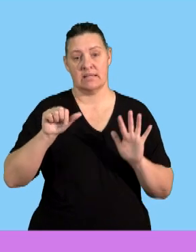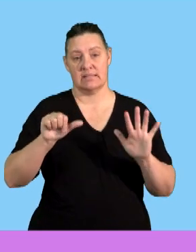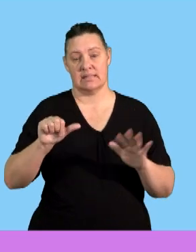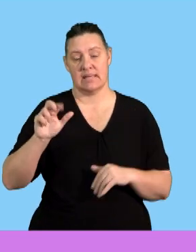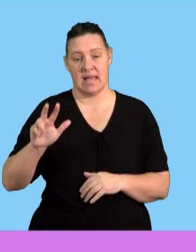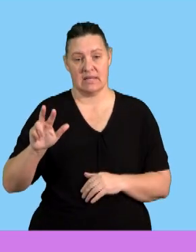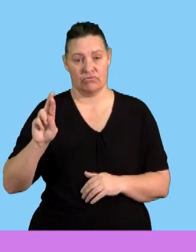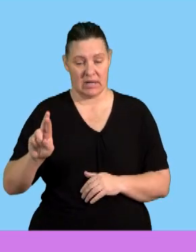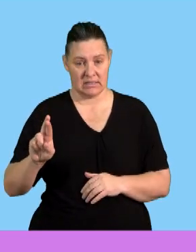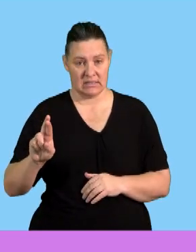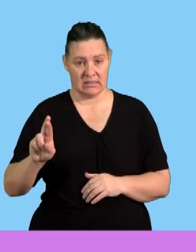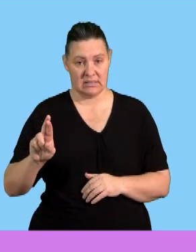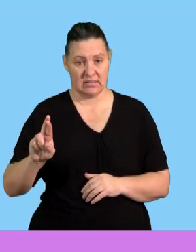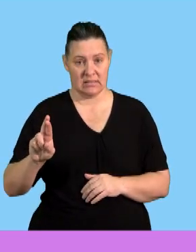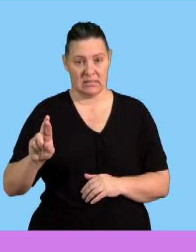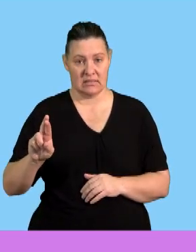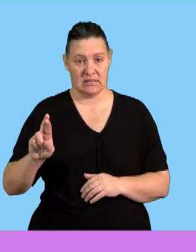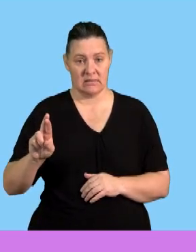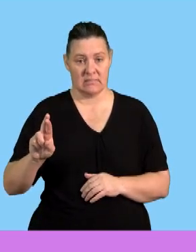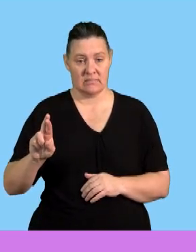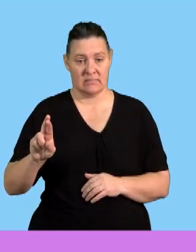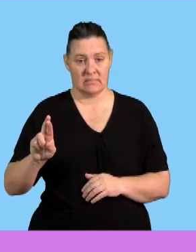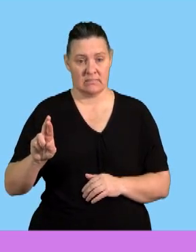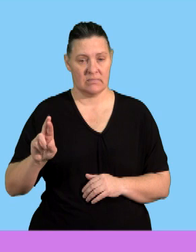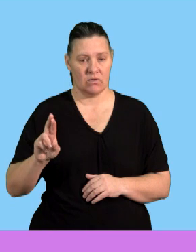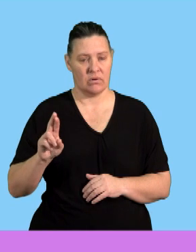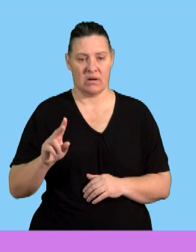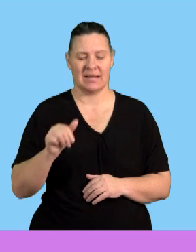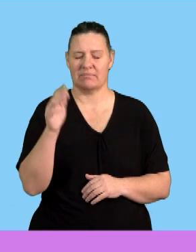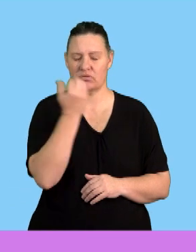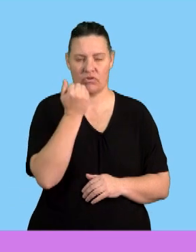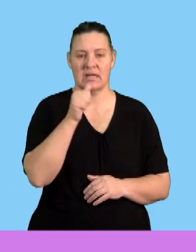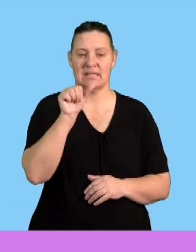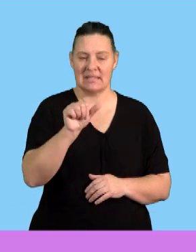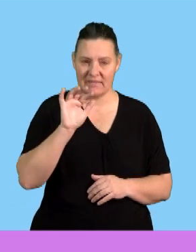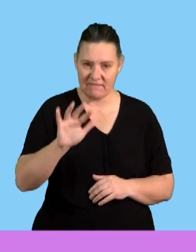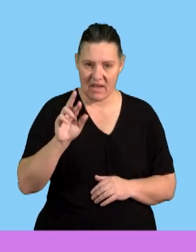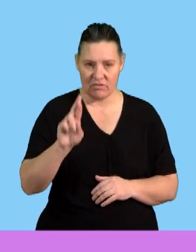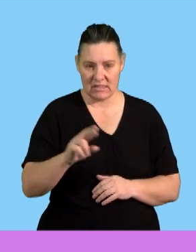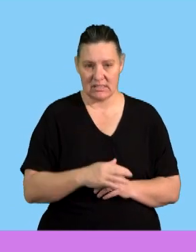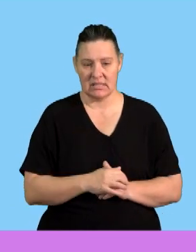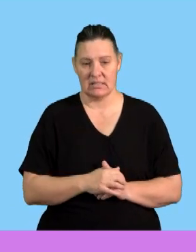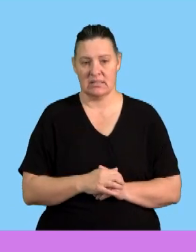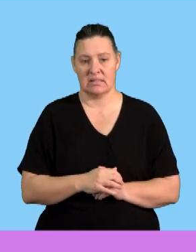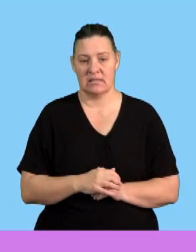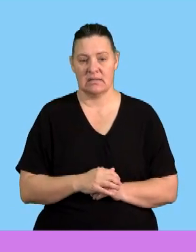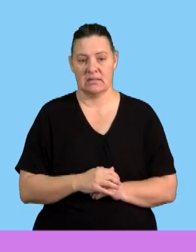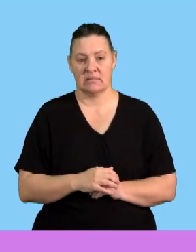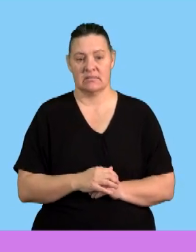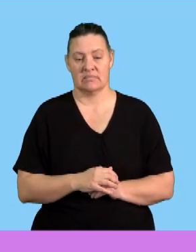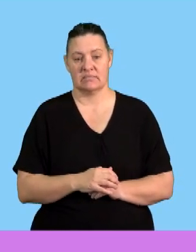18,168 Rand. No, it's a 65 Rand. Sorry about that.